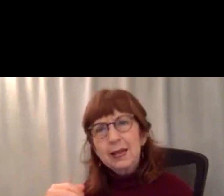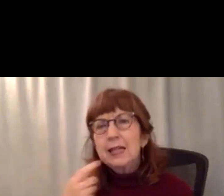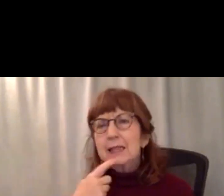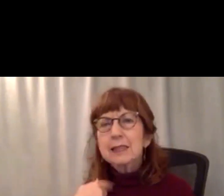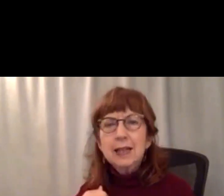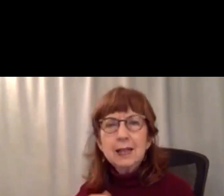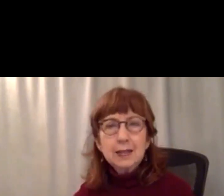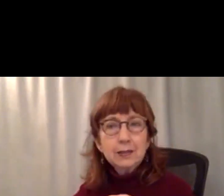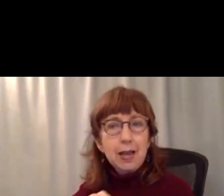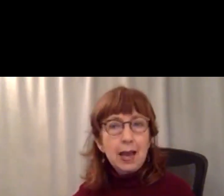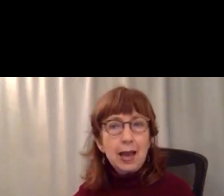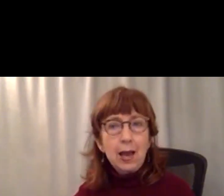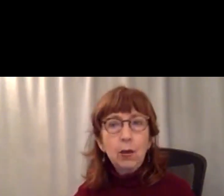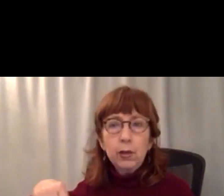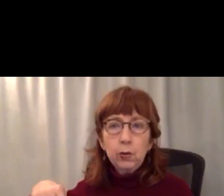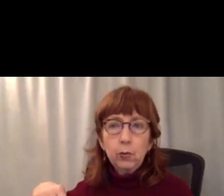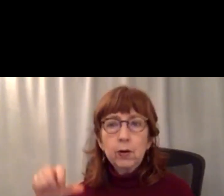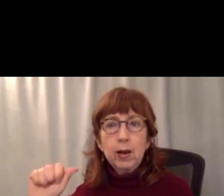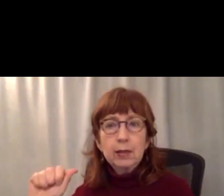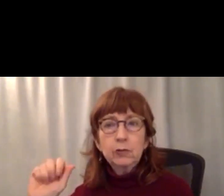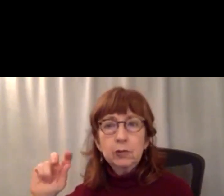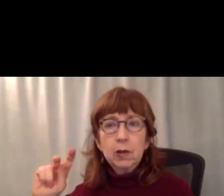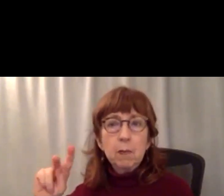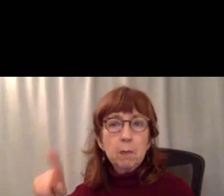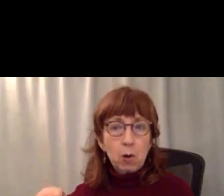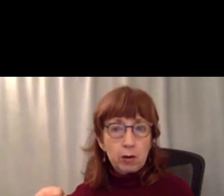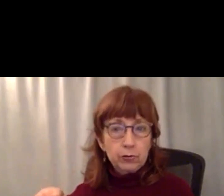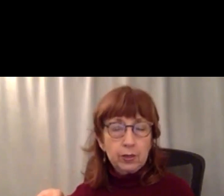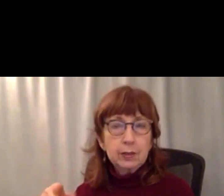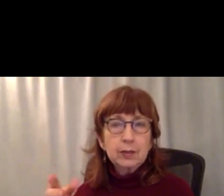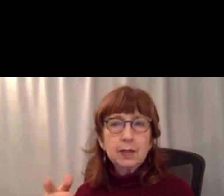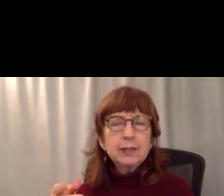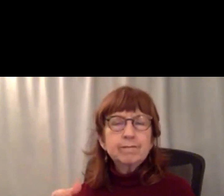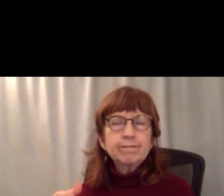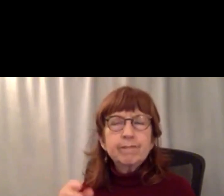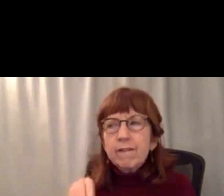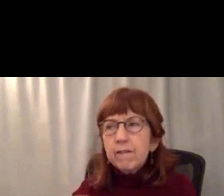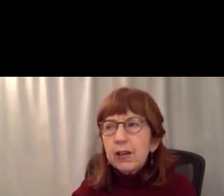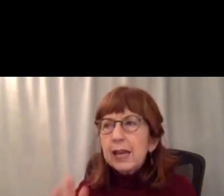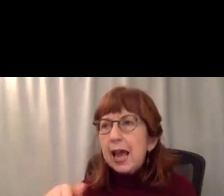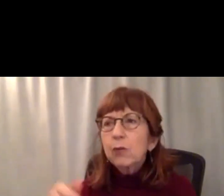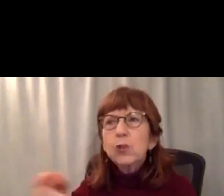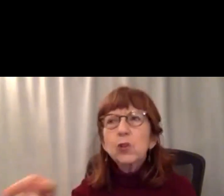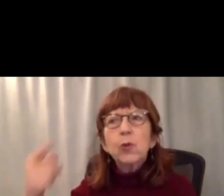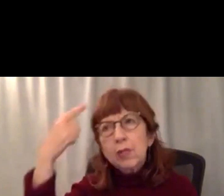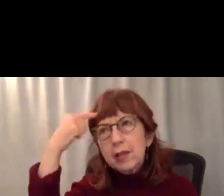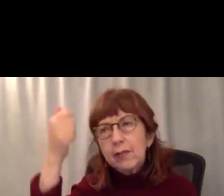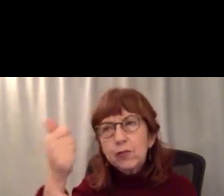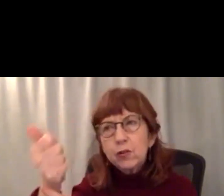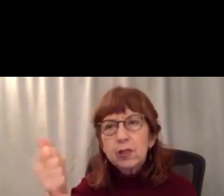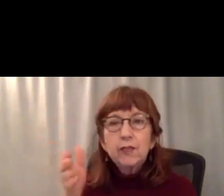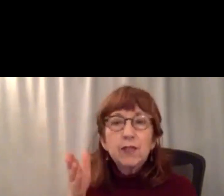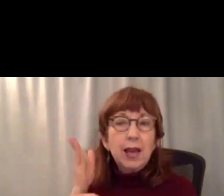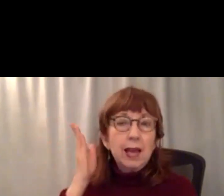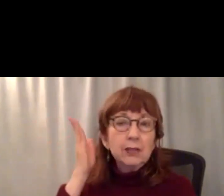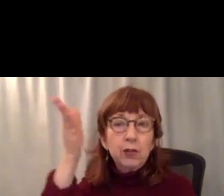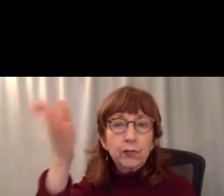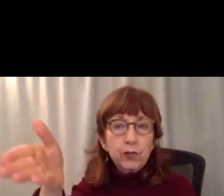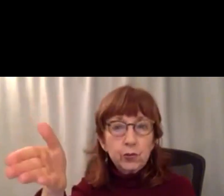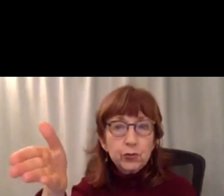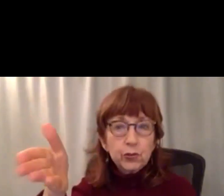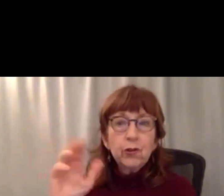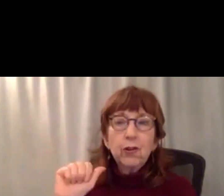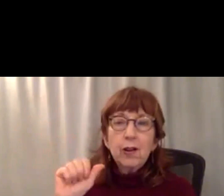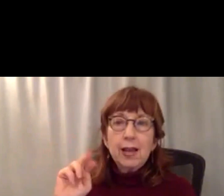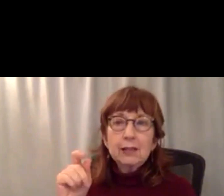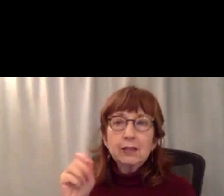Ancestors Project has affected how you think of yourself as a future ancestor? Yeah,